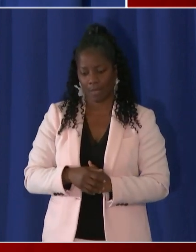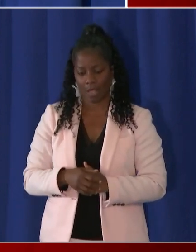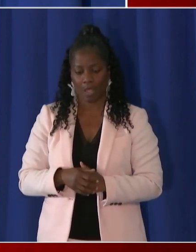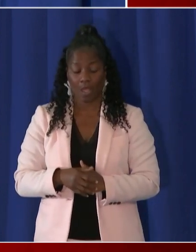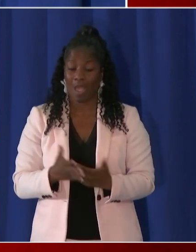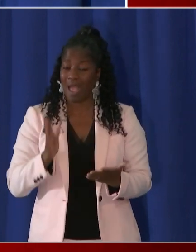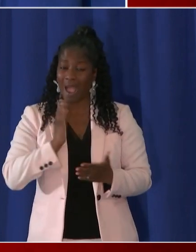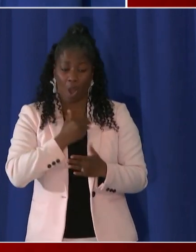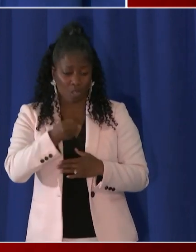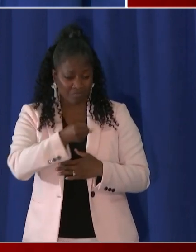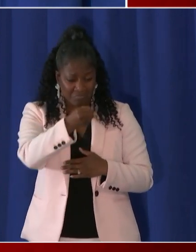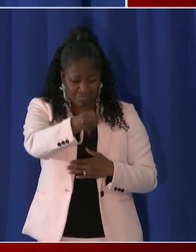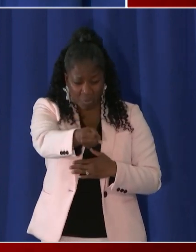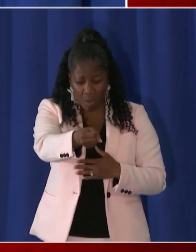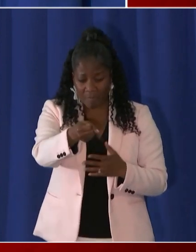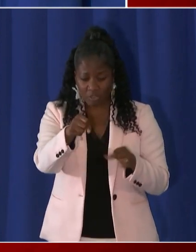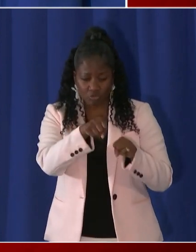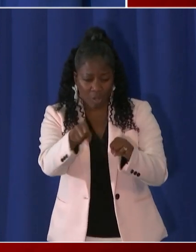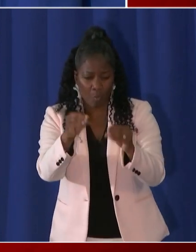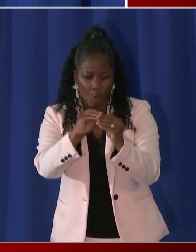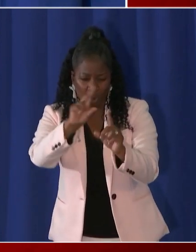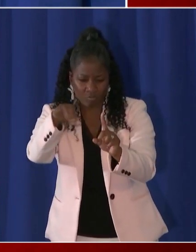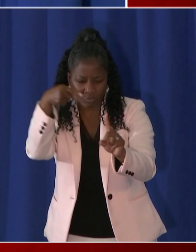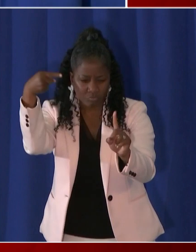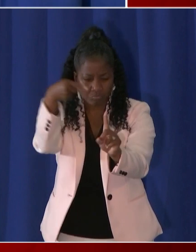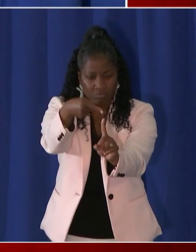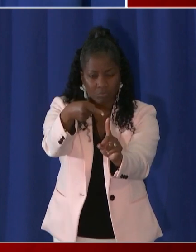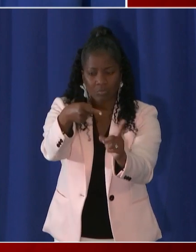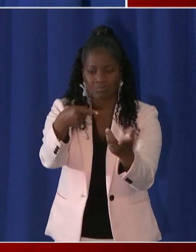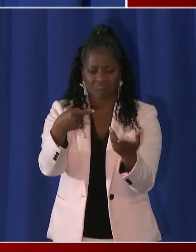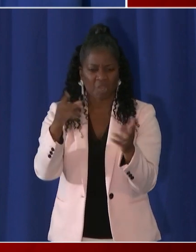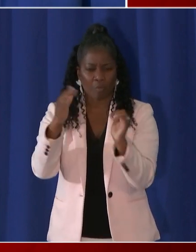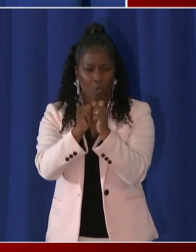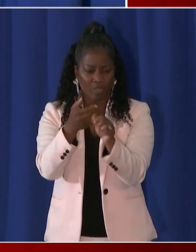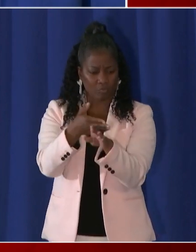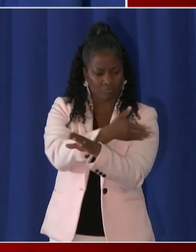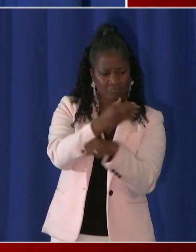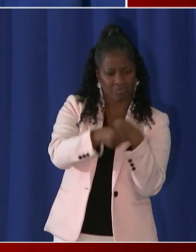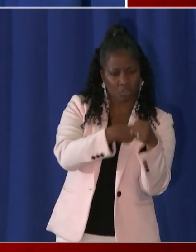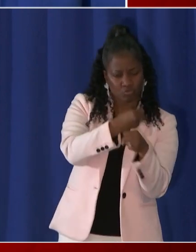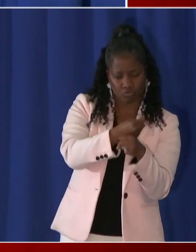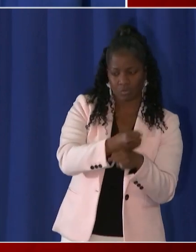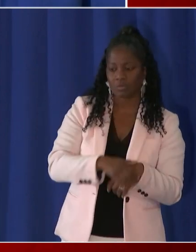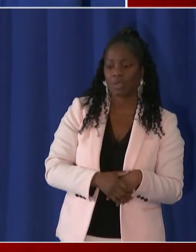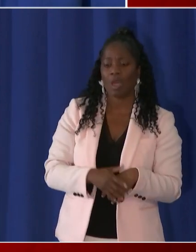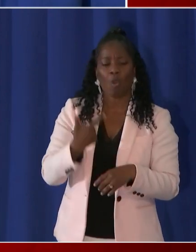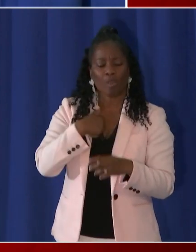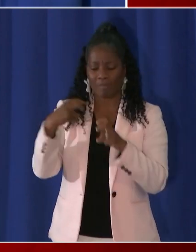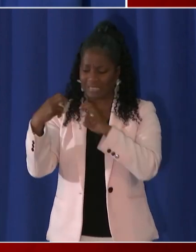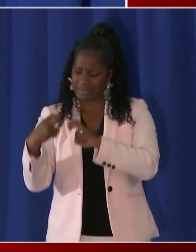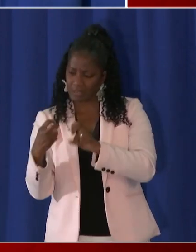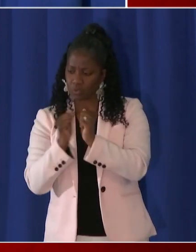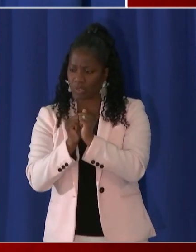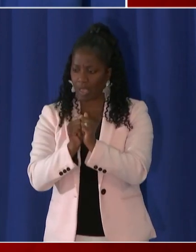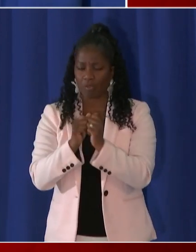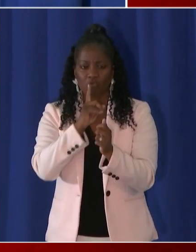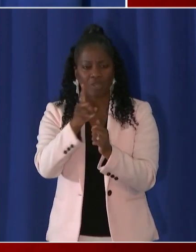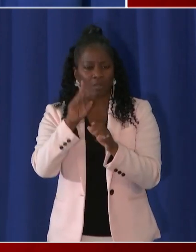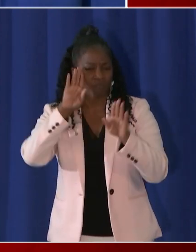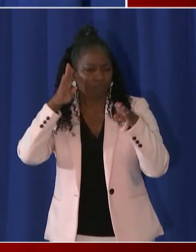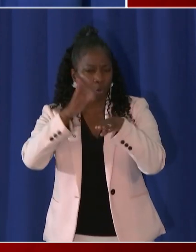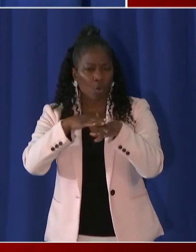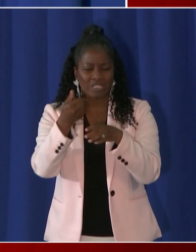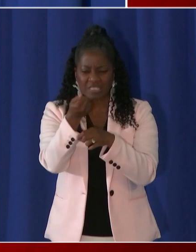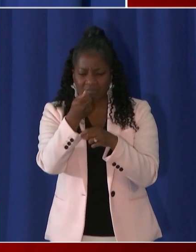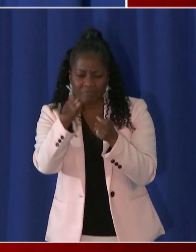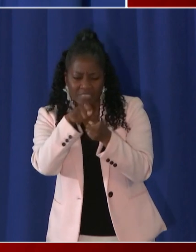Our deployment strategies are more targeted than in years prior. Agents, officers, and analysts will be sitting together, working together, and focus on